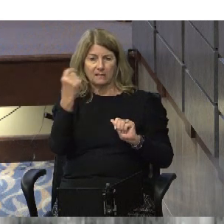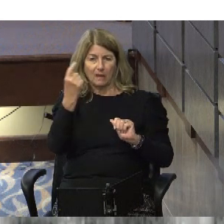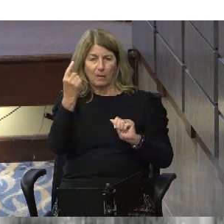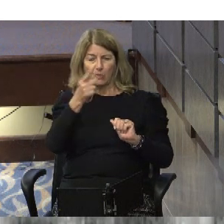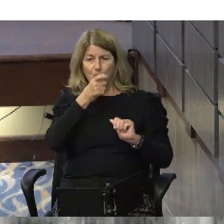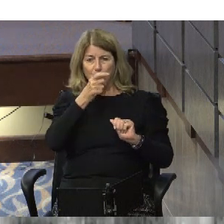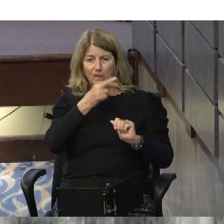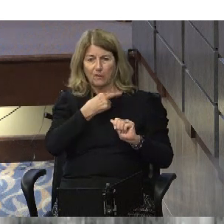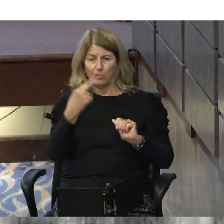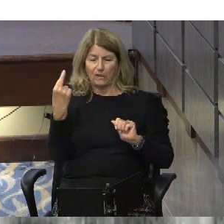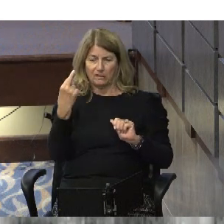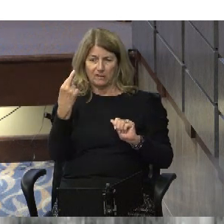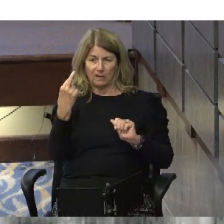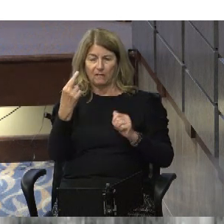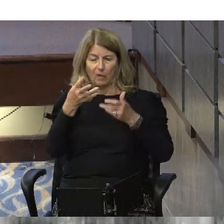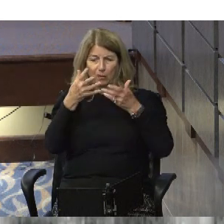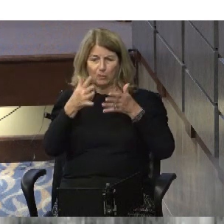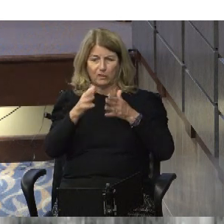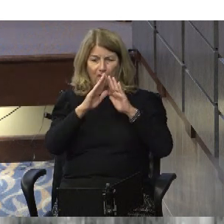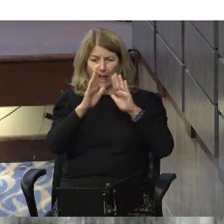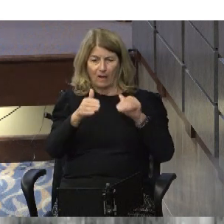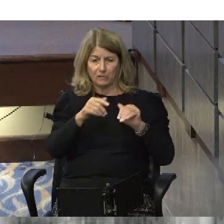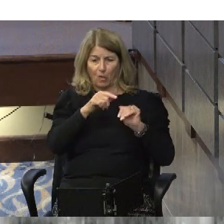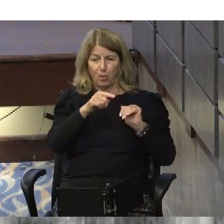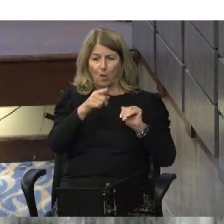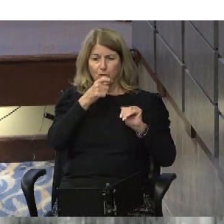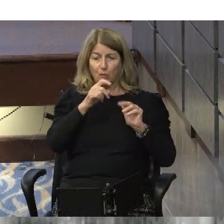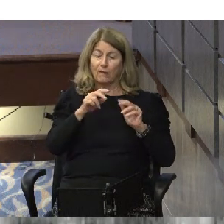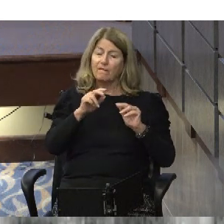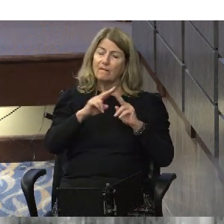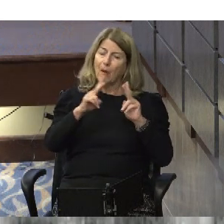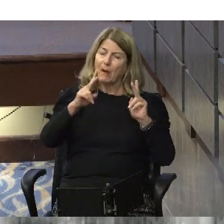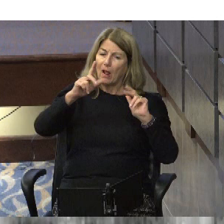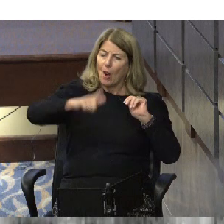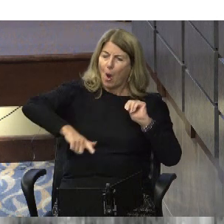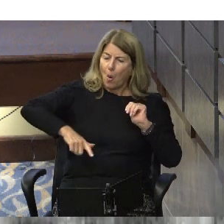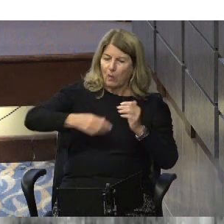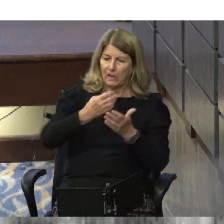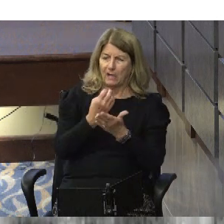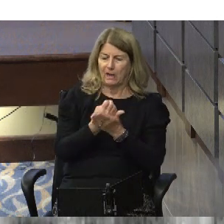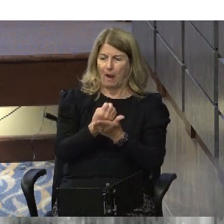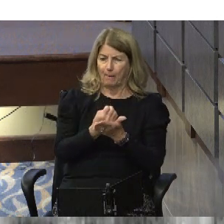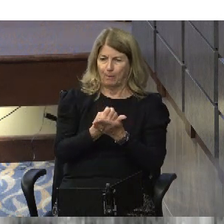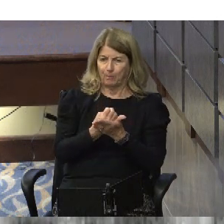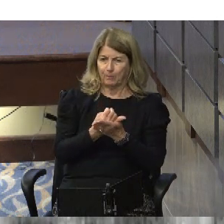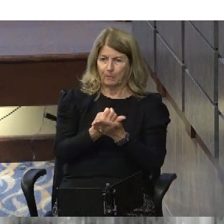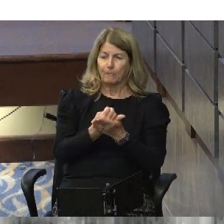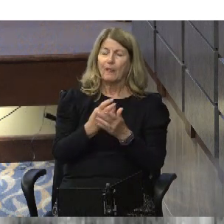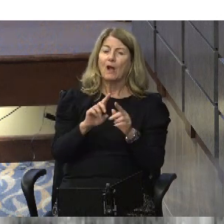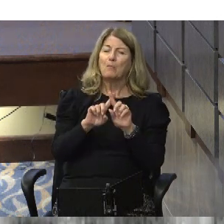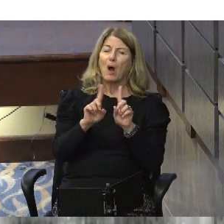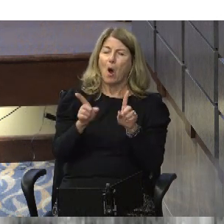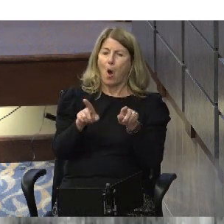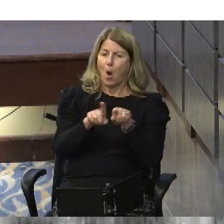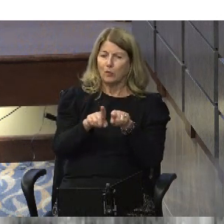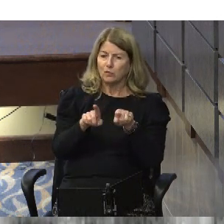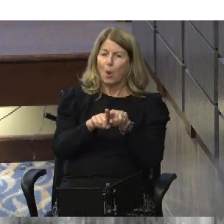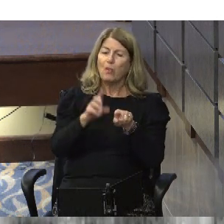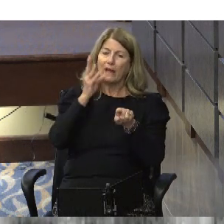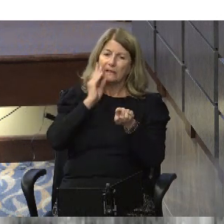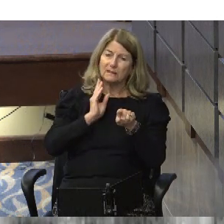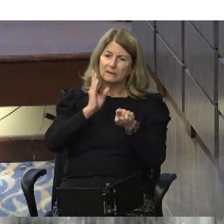housing instability are those who are extremely low income. We have the incomes there, but they also